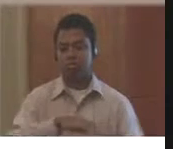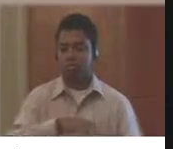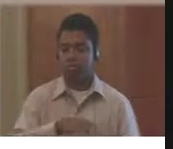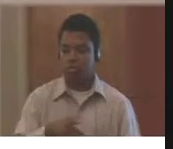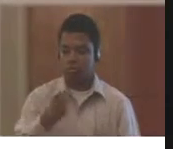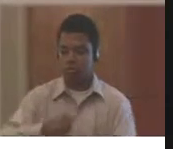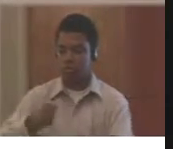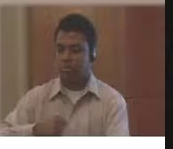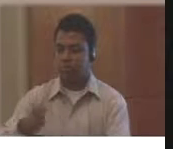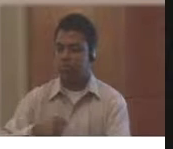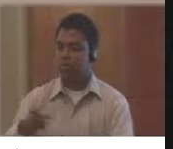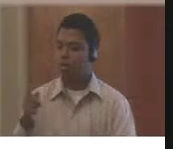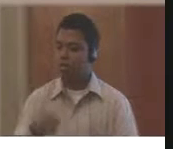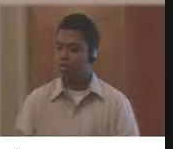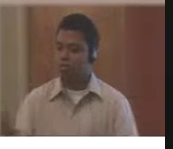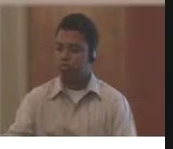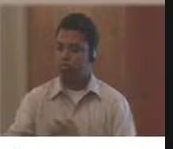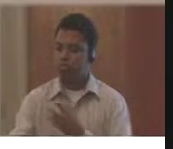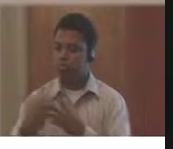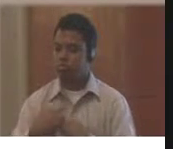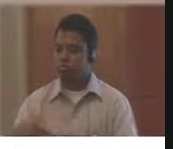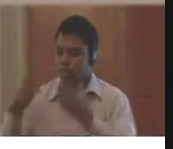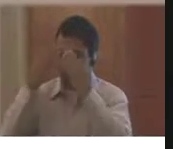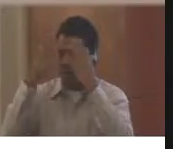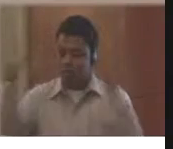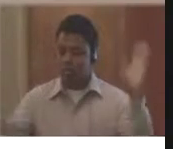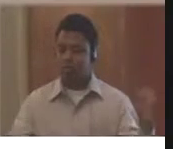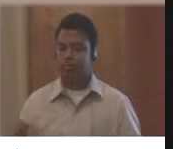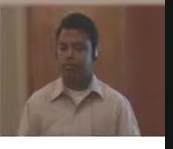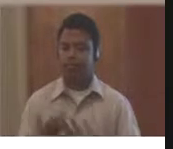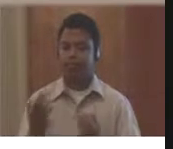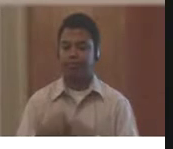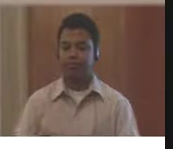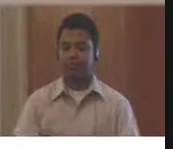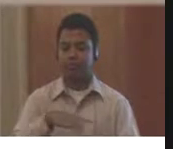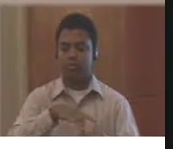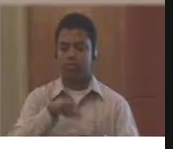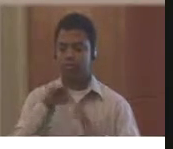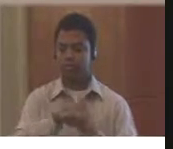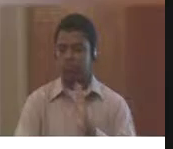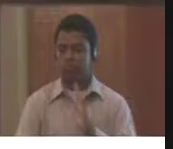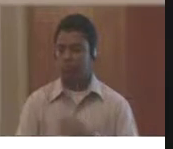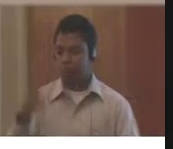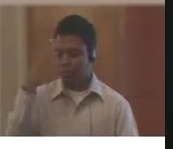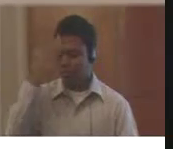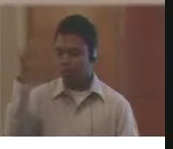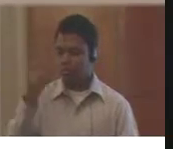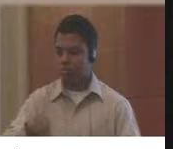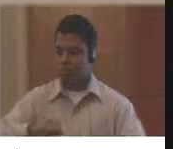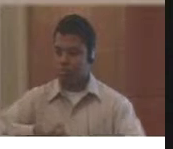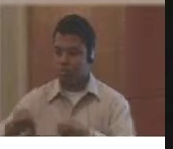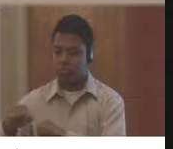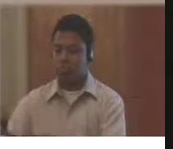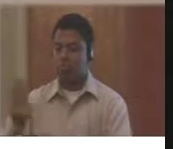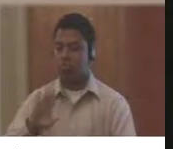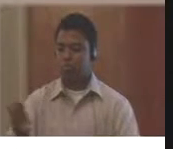integrated within a broader vision of risk reduction generated by their activities within their social and territorial surroundings.